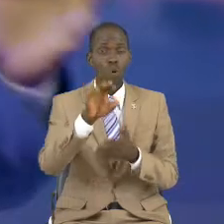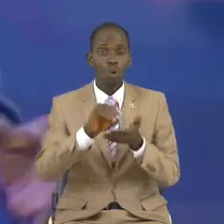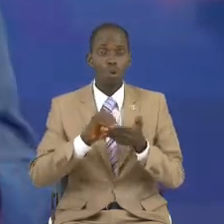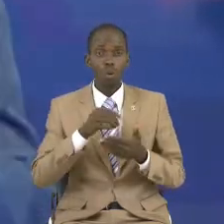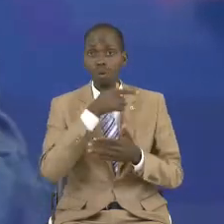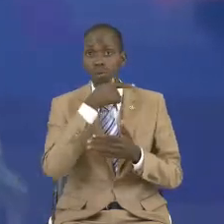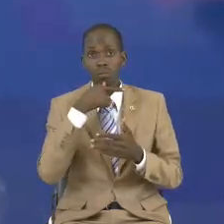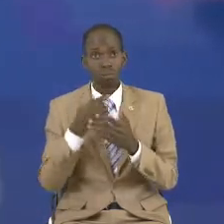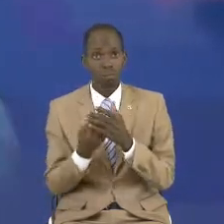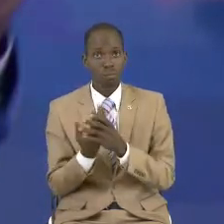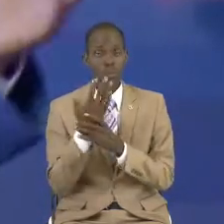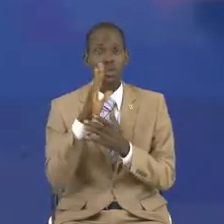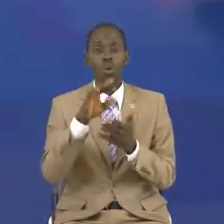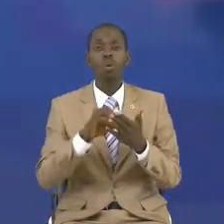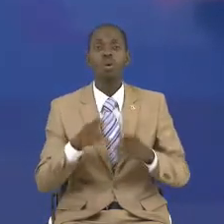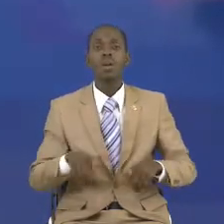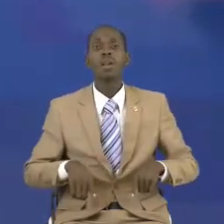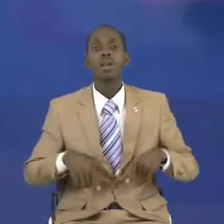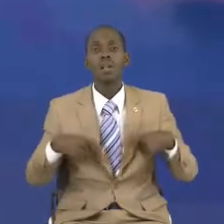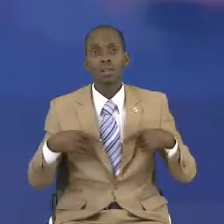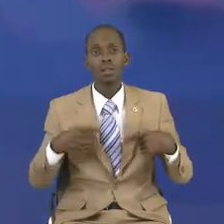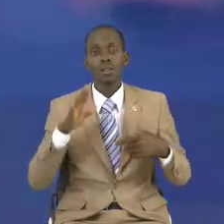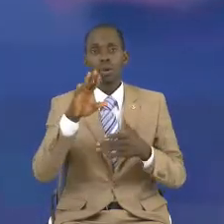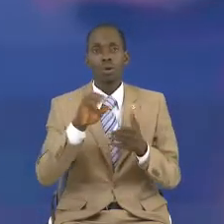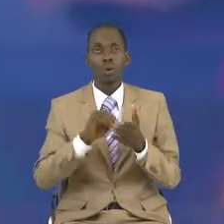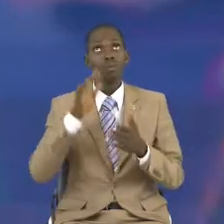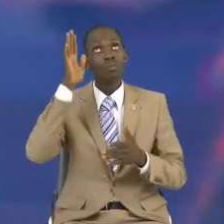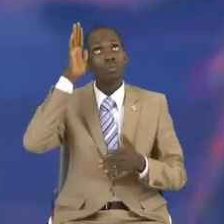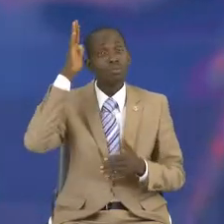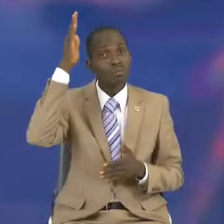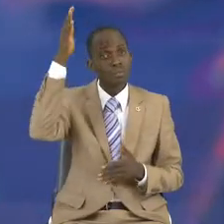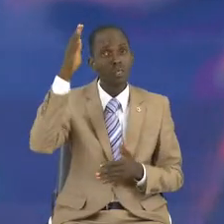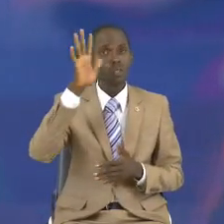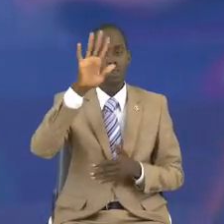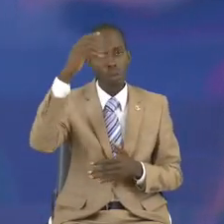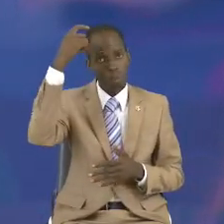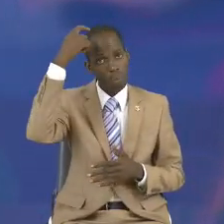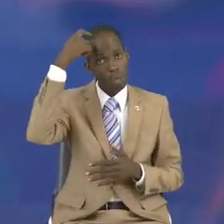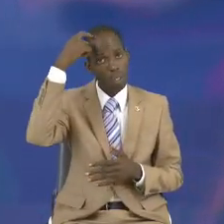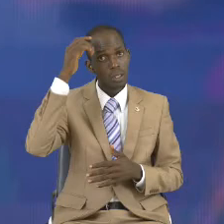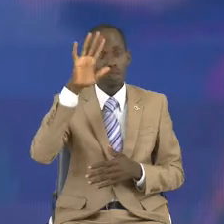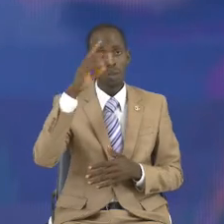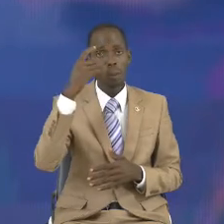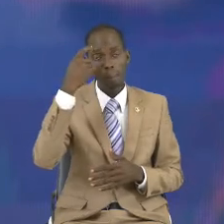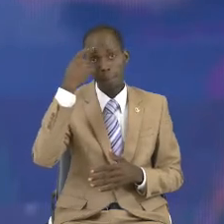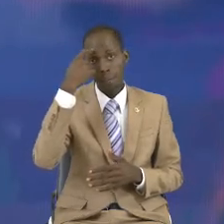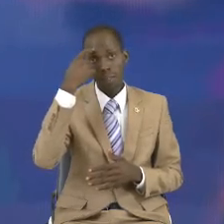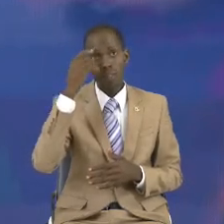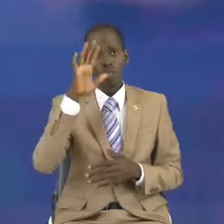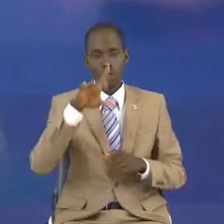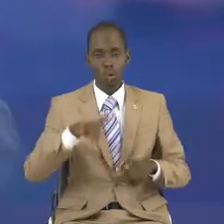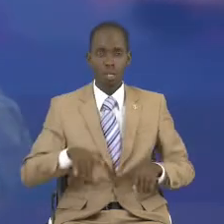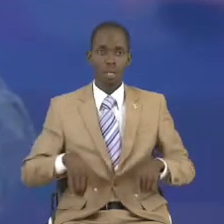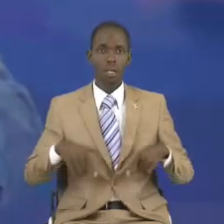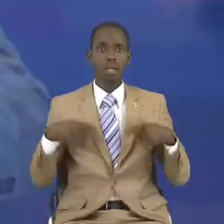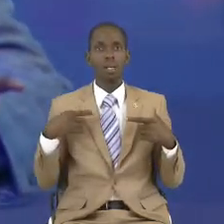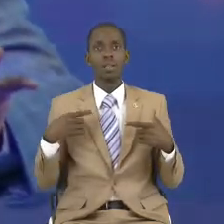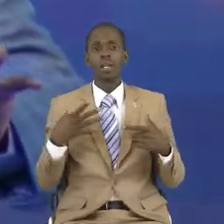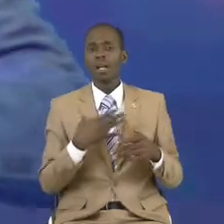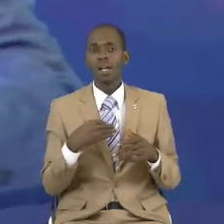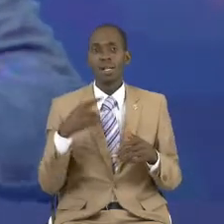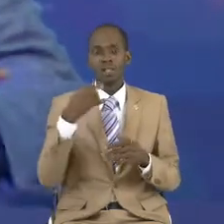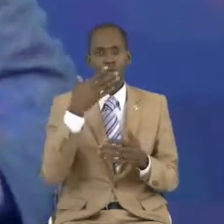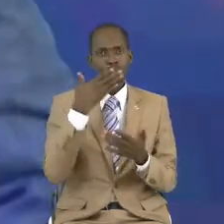your life your own destiny your brain your mind your lifestyle and the goodness of